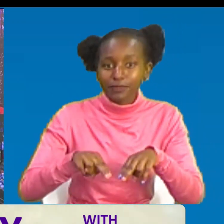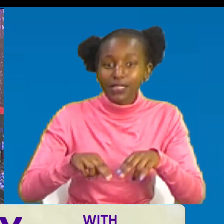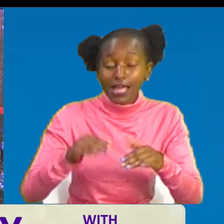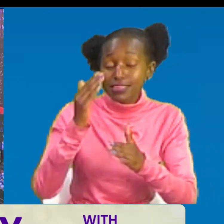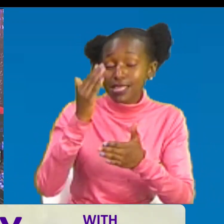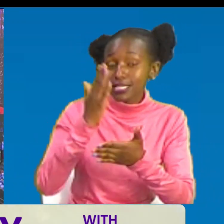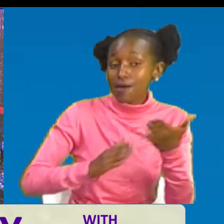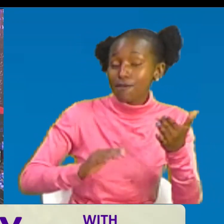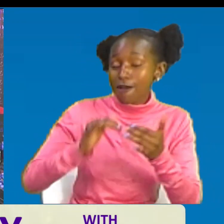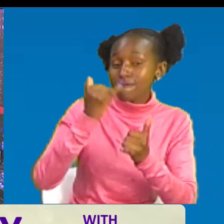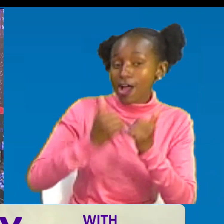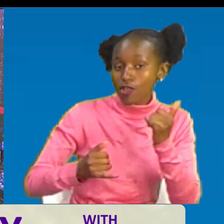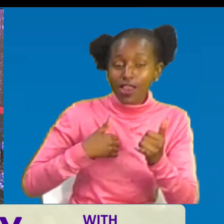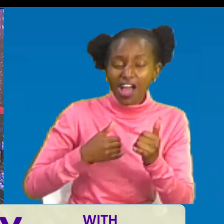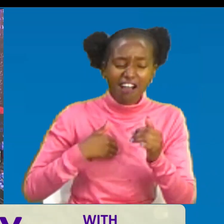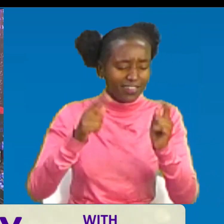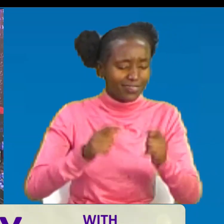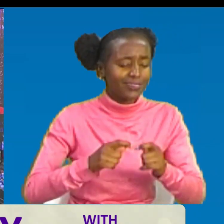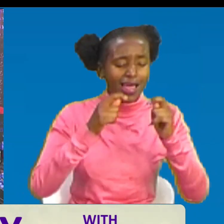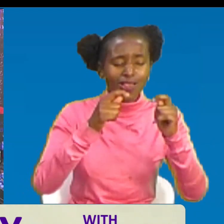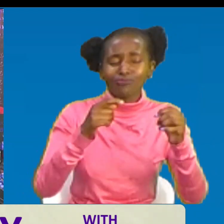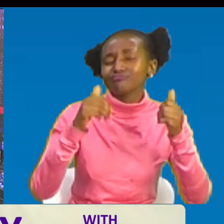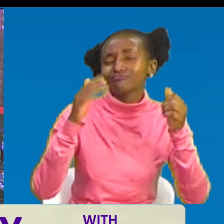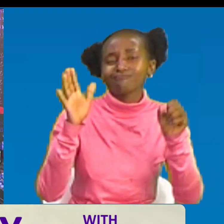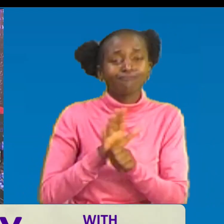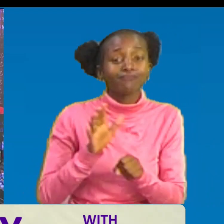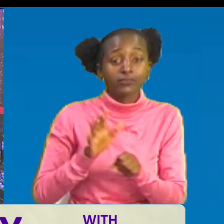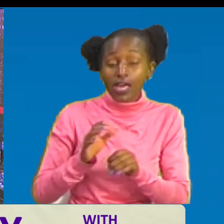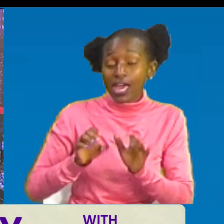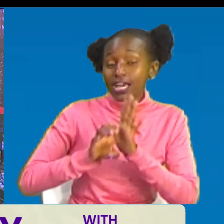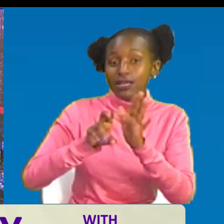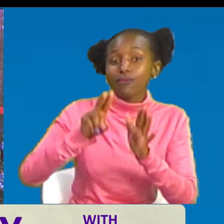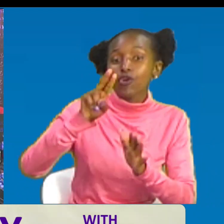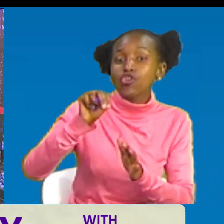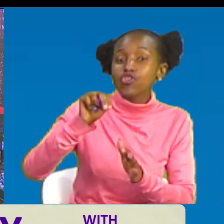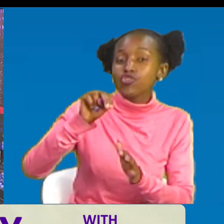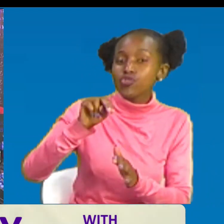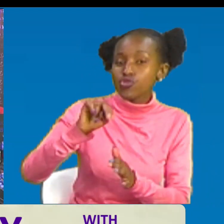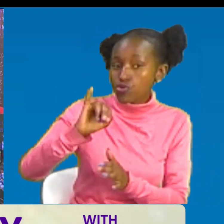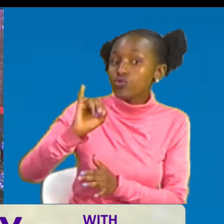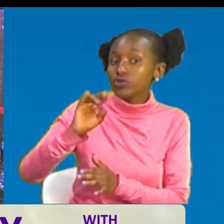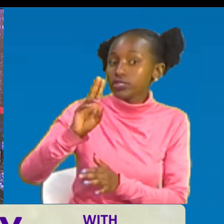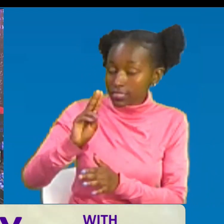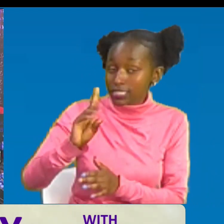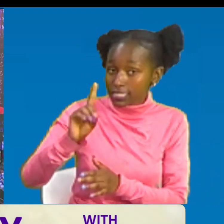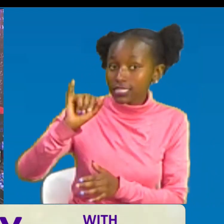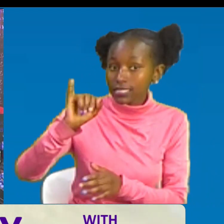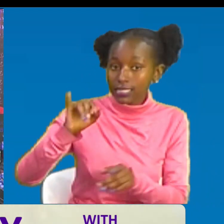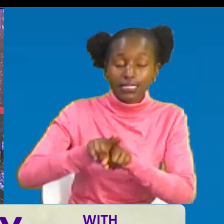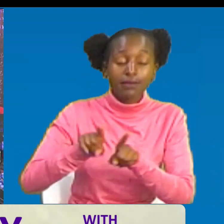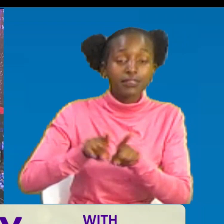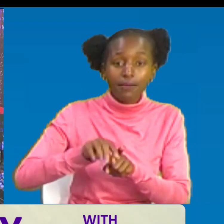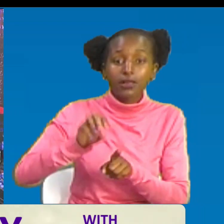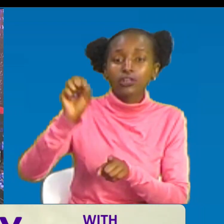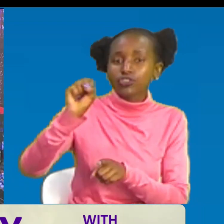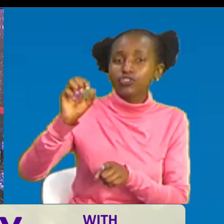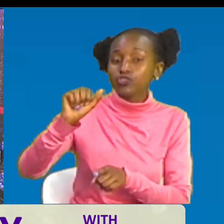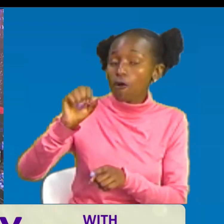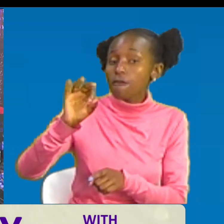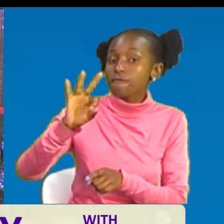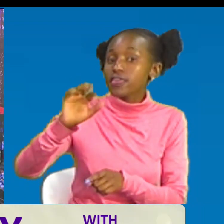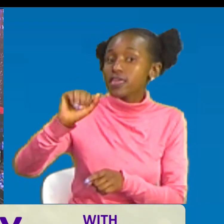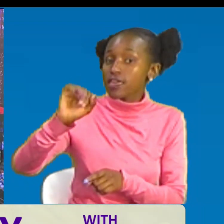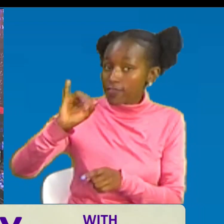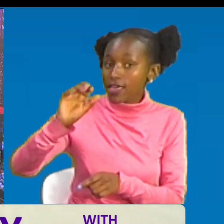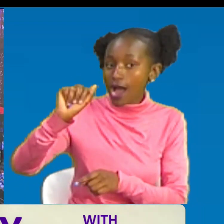a lot of talent in their squad, the likes of the brothers Nordin Amrabat and Sofian Amrabat, who plays for Manchester United. All